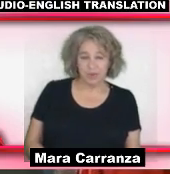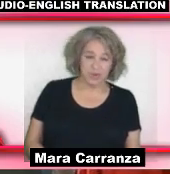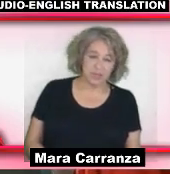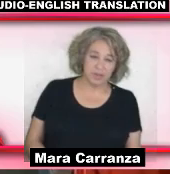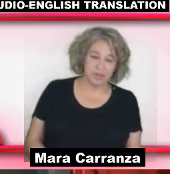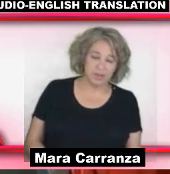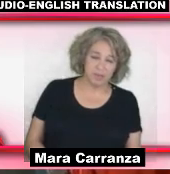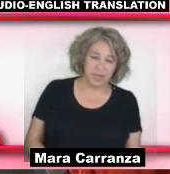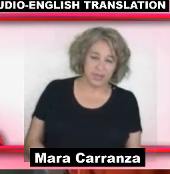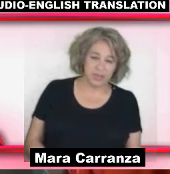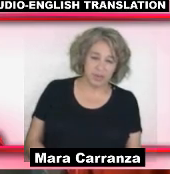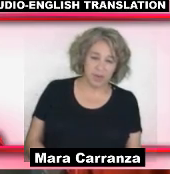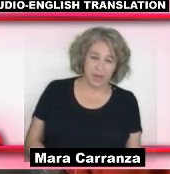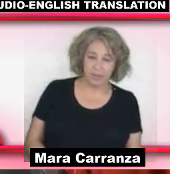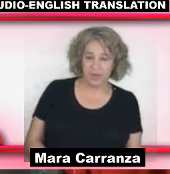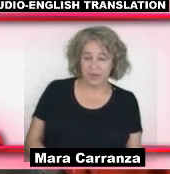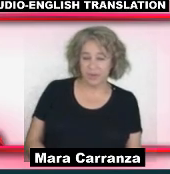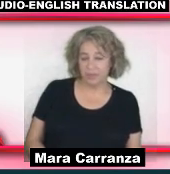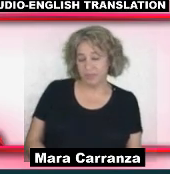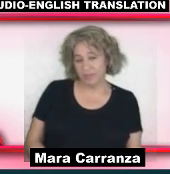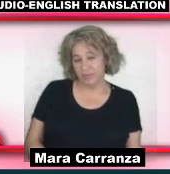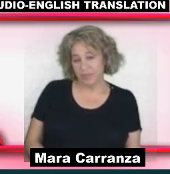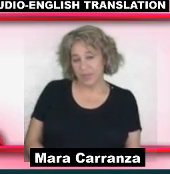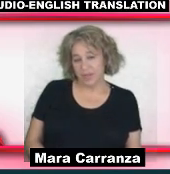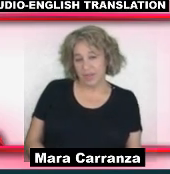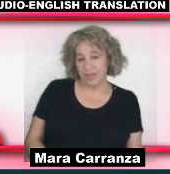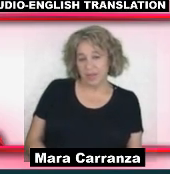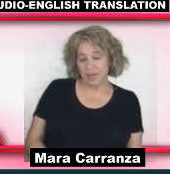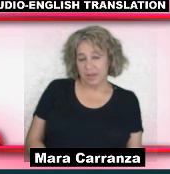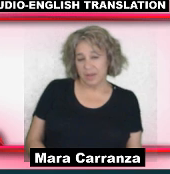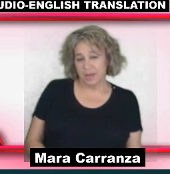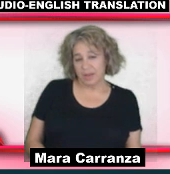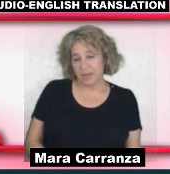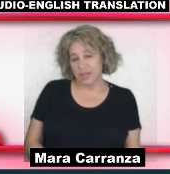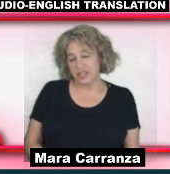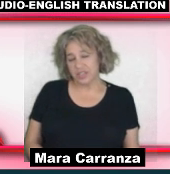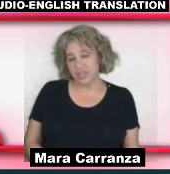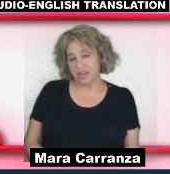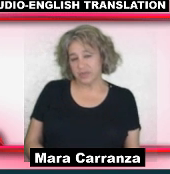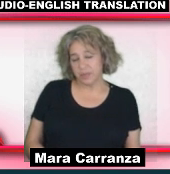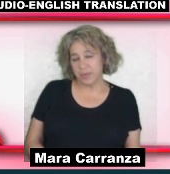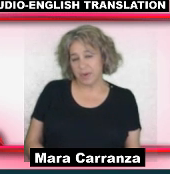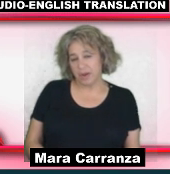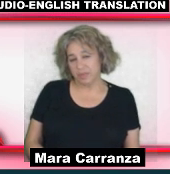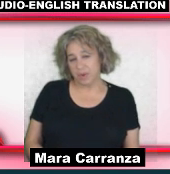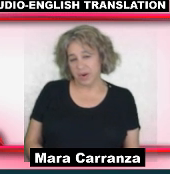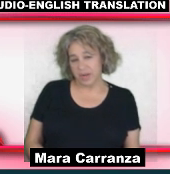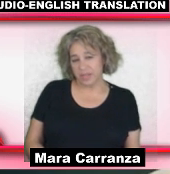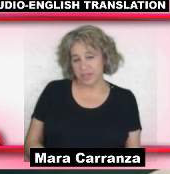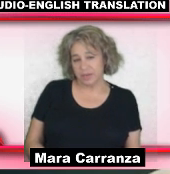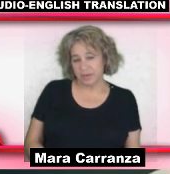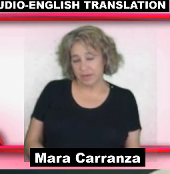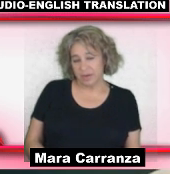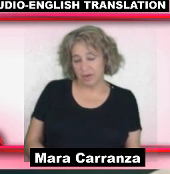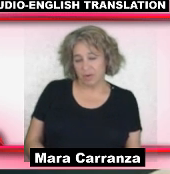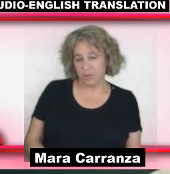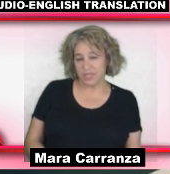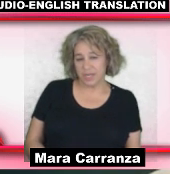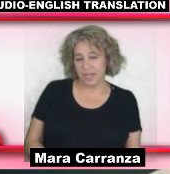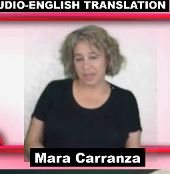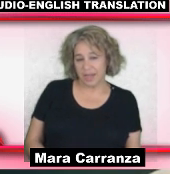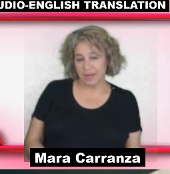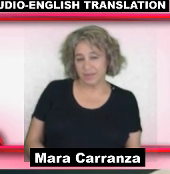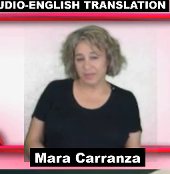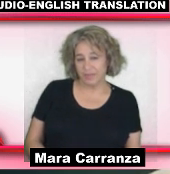mencionar, I'm going to sucedió. Mention what happened. Legisladores de todos los partidos. Legislators from all parties, o no fue así. Or